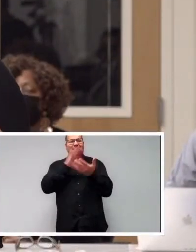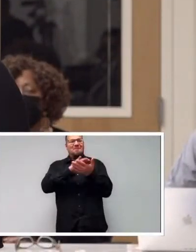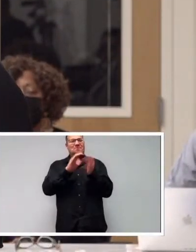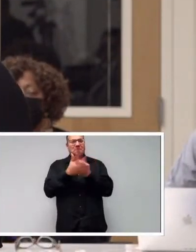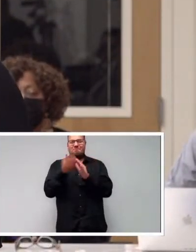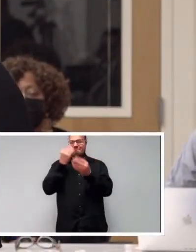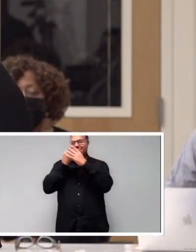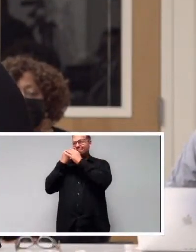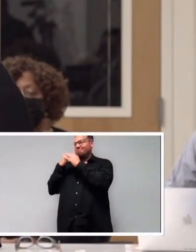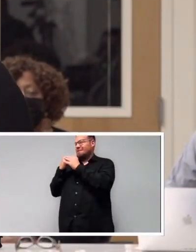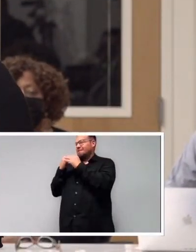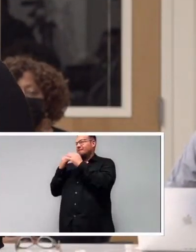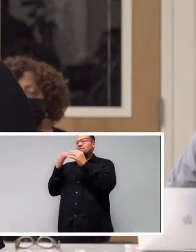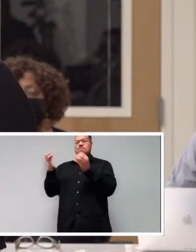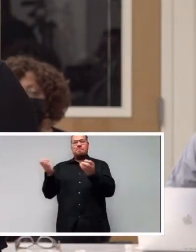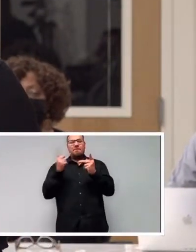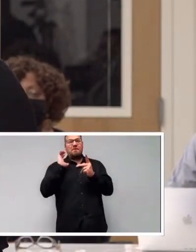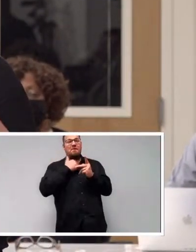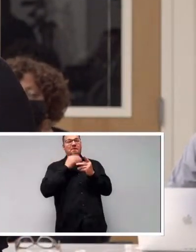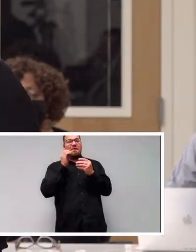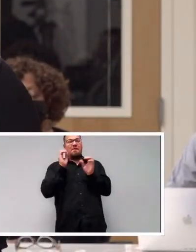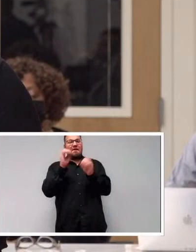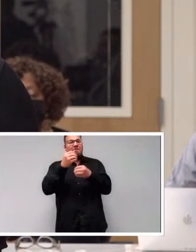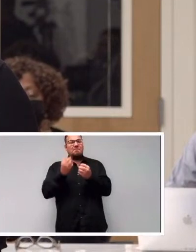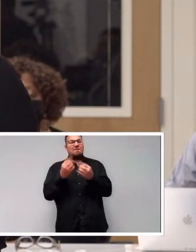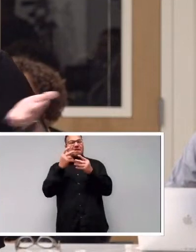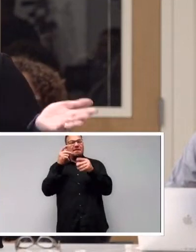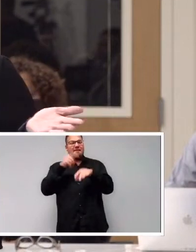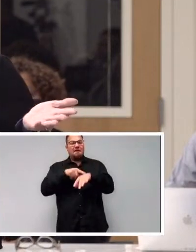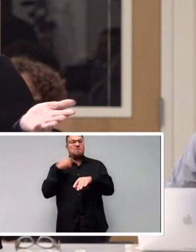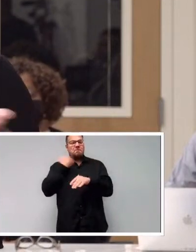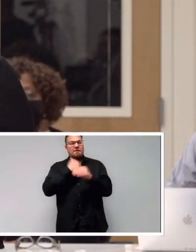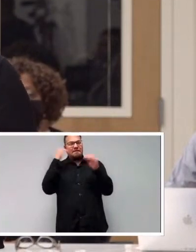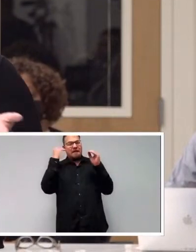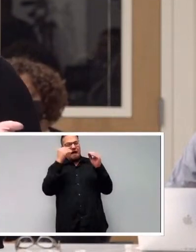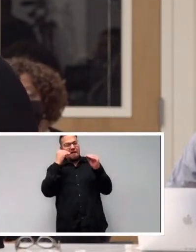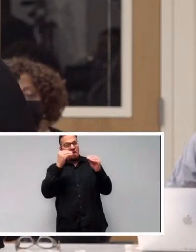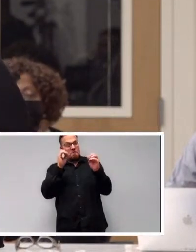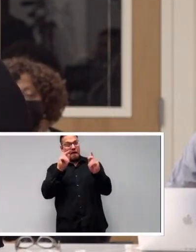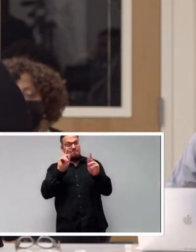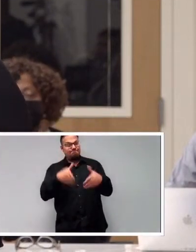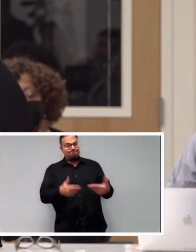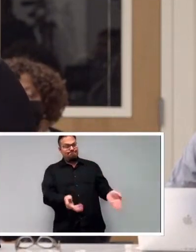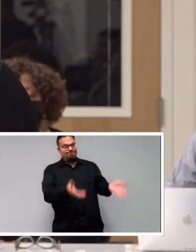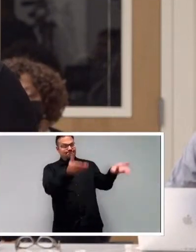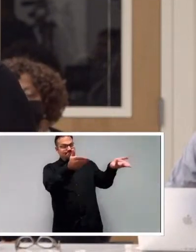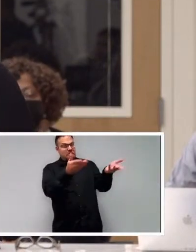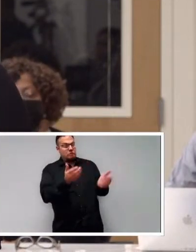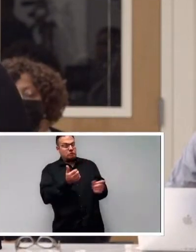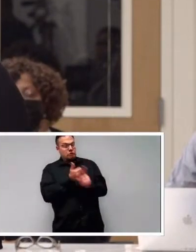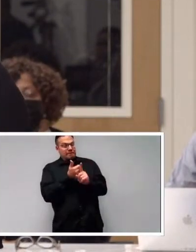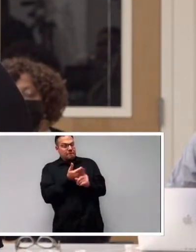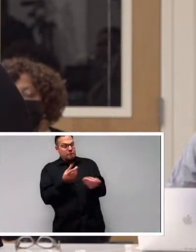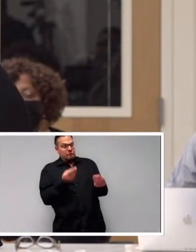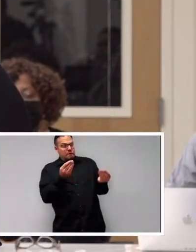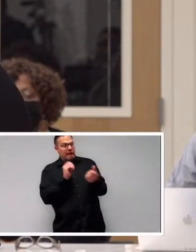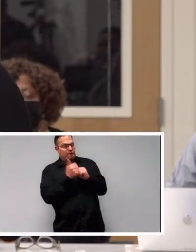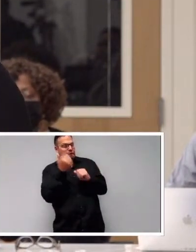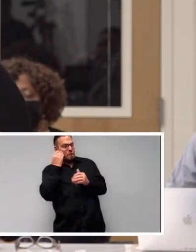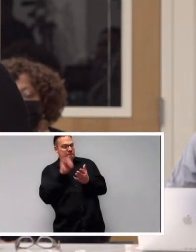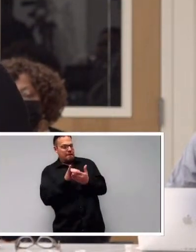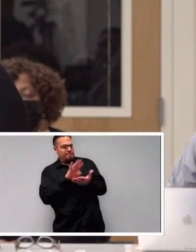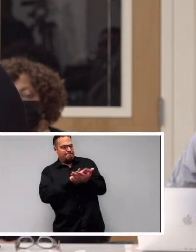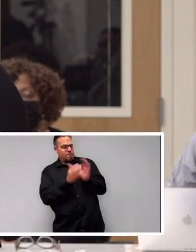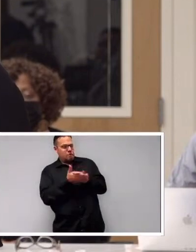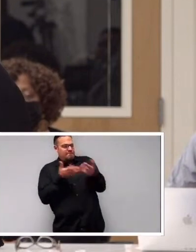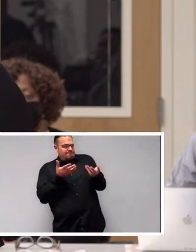came back to our office several times and we continued to teach and to say, okay, you're on your own, what would you do? How do you know if the burger's done? A